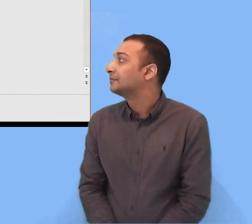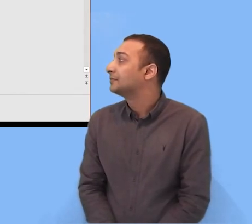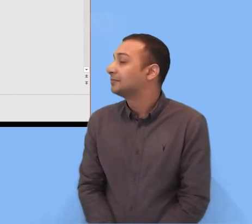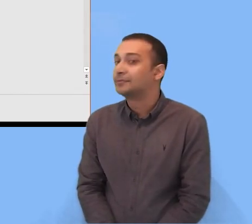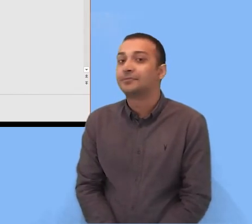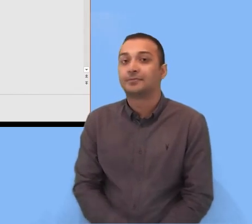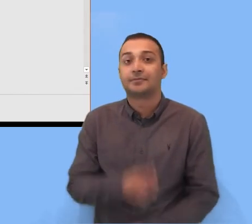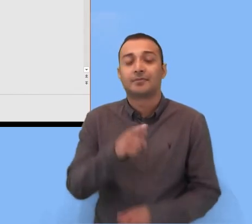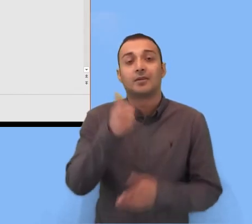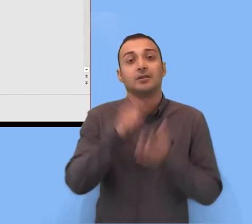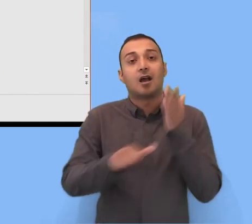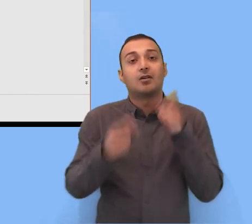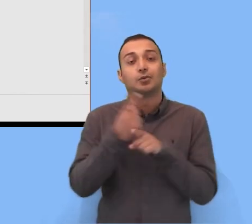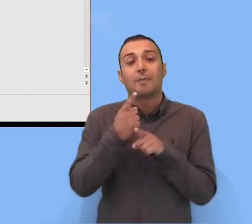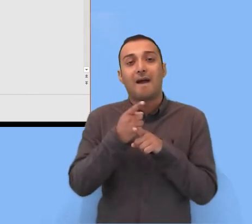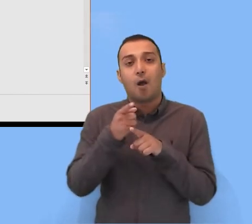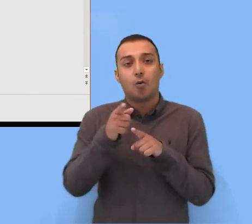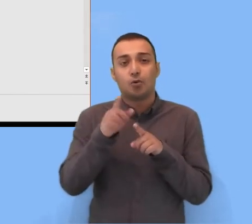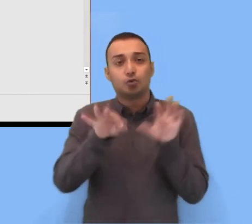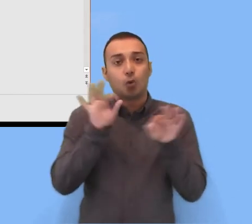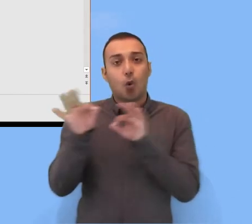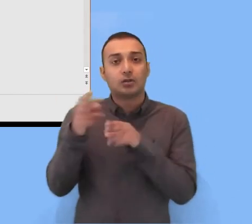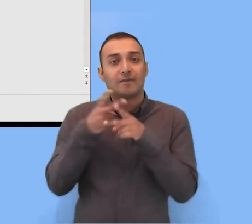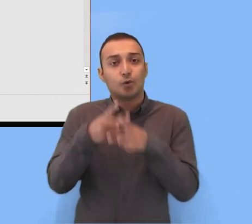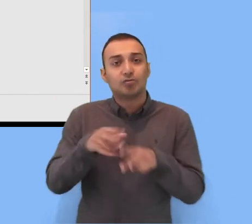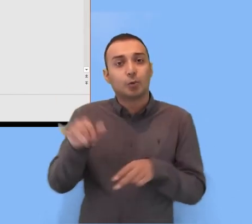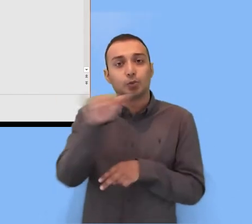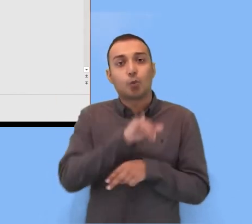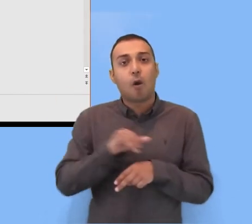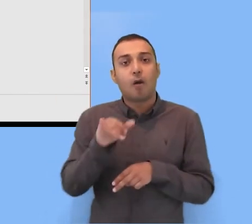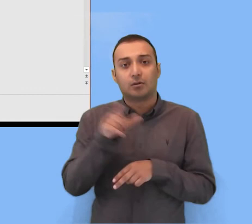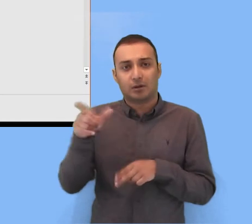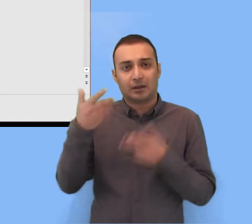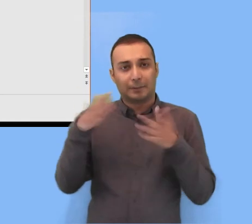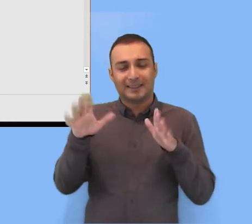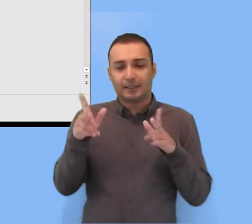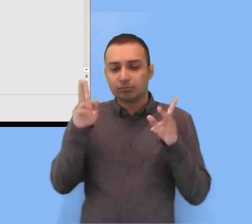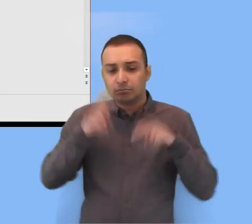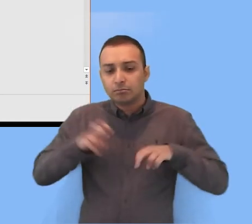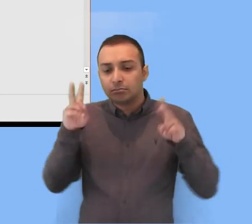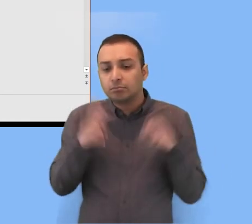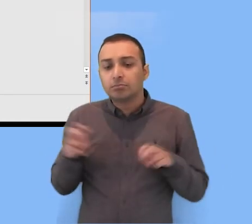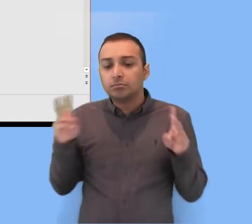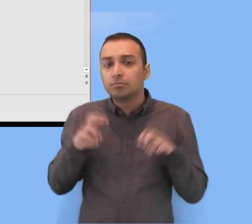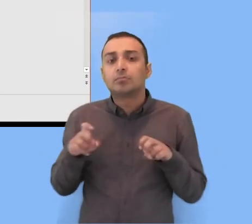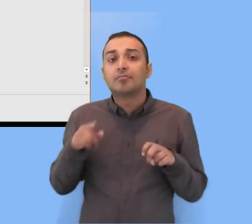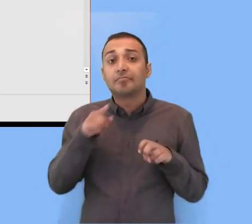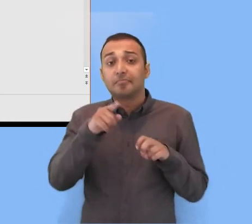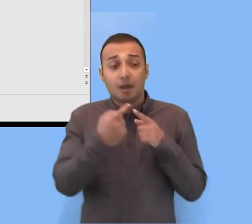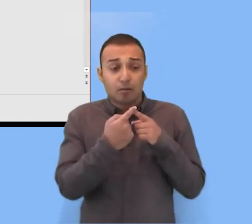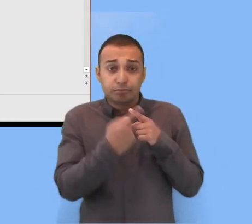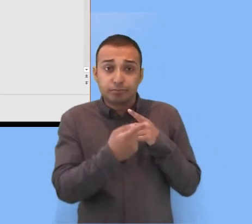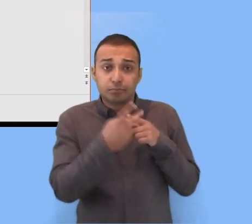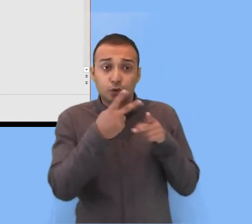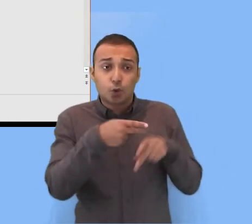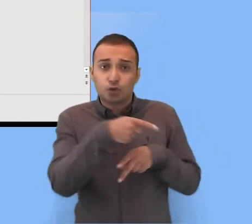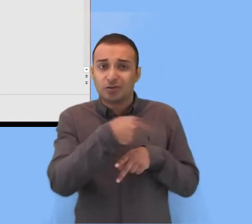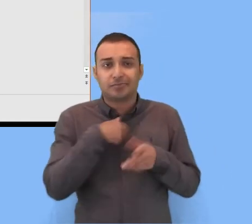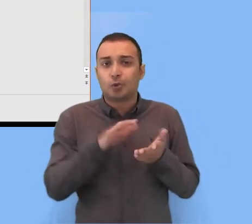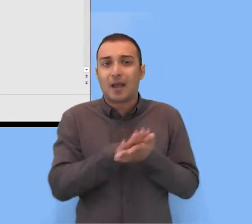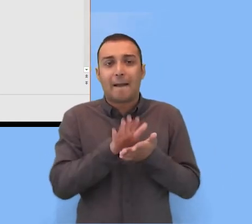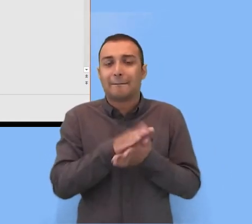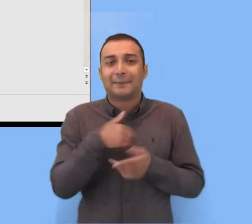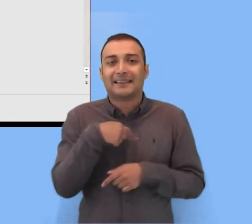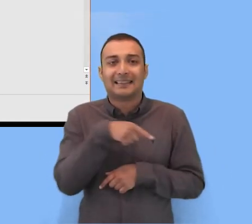and she said, "I researched where to put my daughter. The nursery near me, well, I wasn't that happy with it. I just didn't get